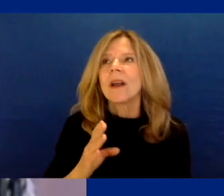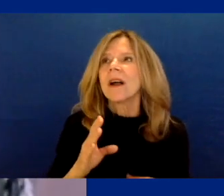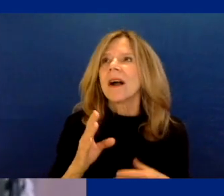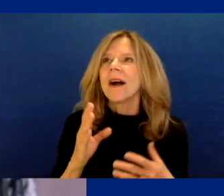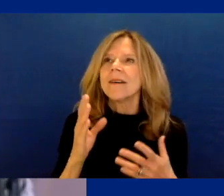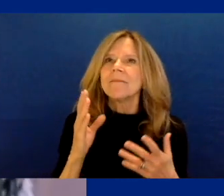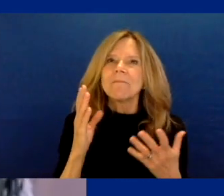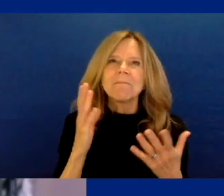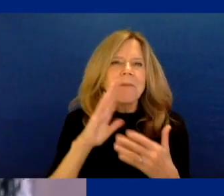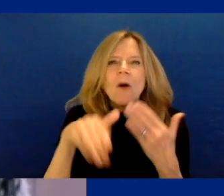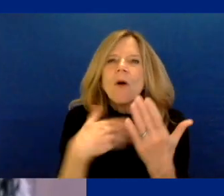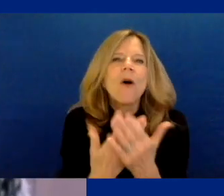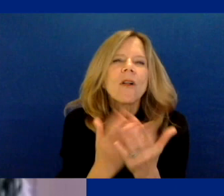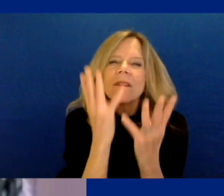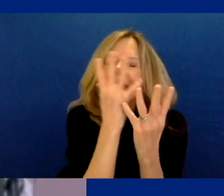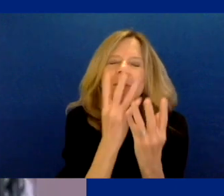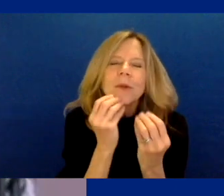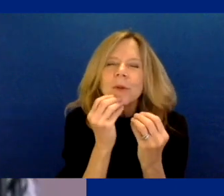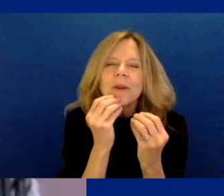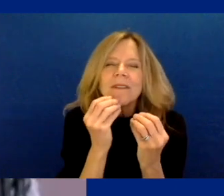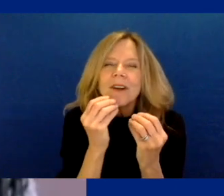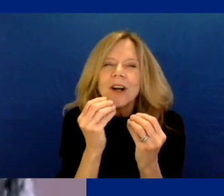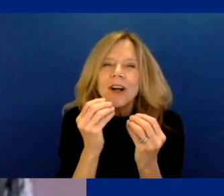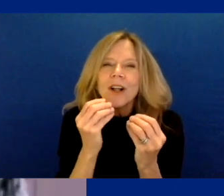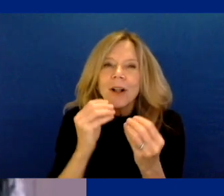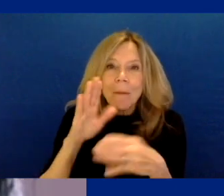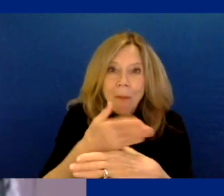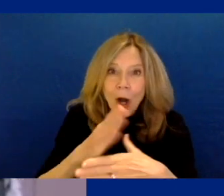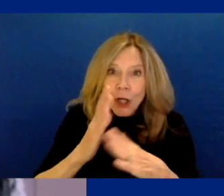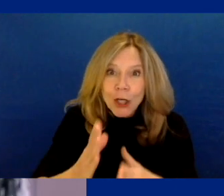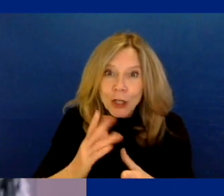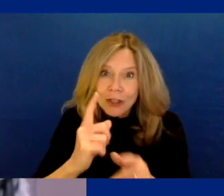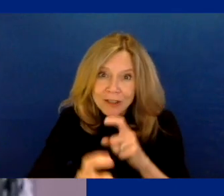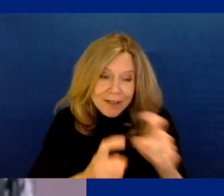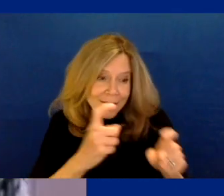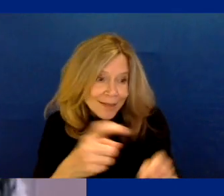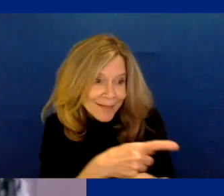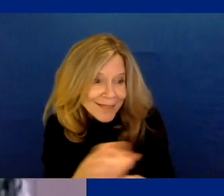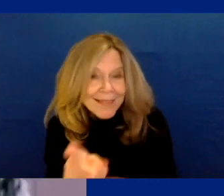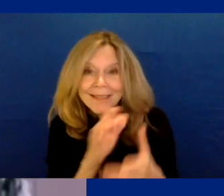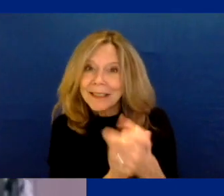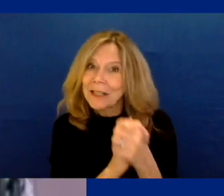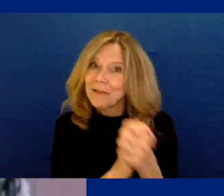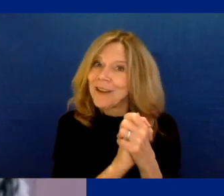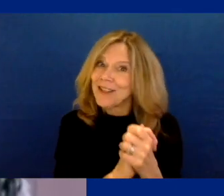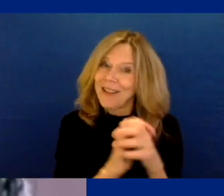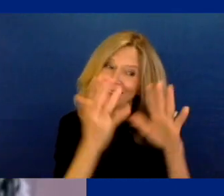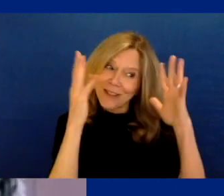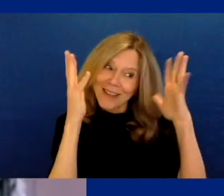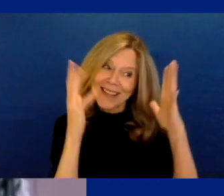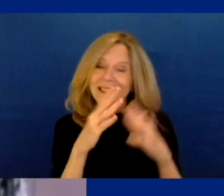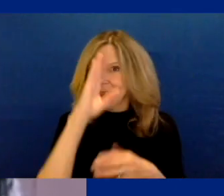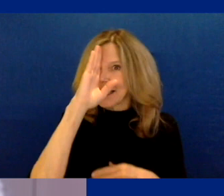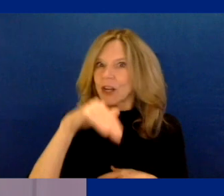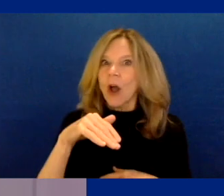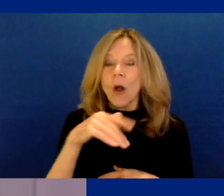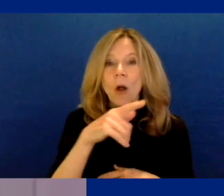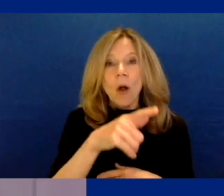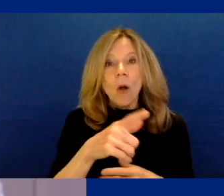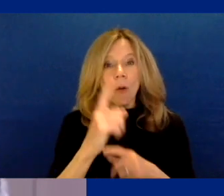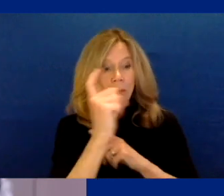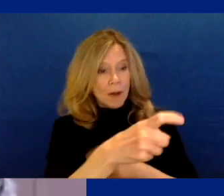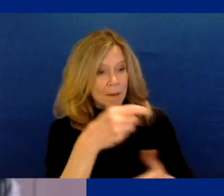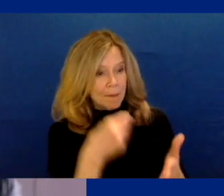the staff, and all of the beautiful grantee partners. Congratulations. I know the New York Women's Foundation